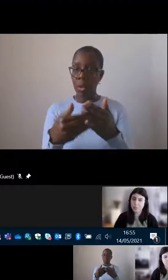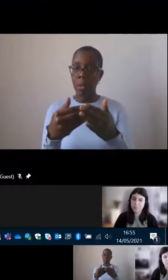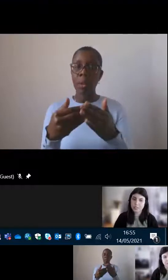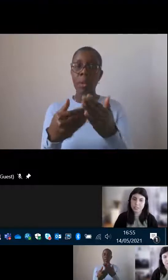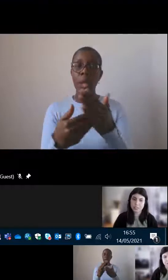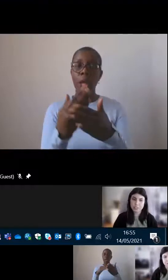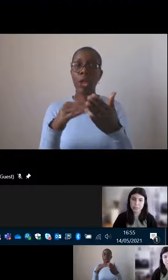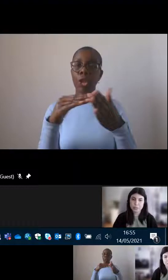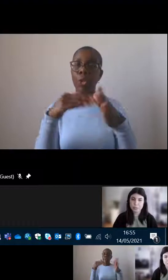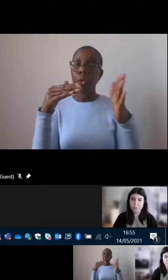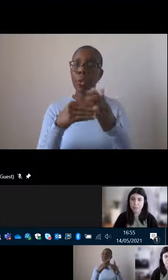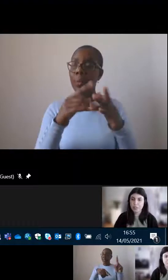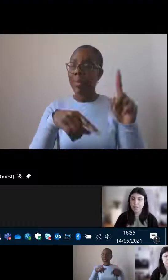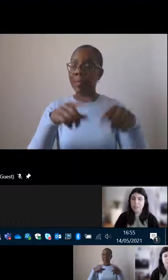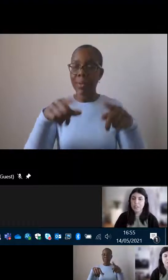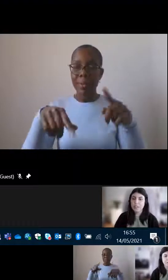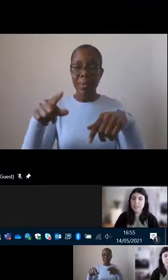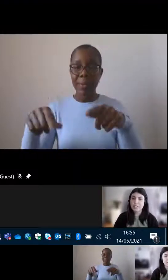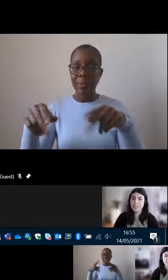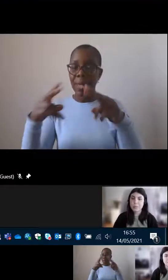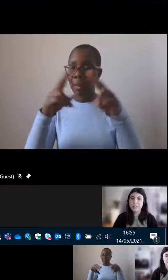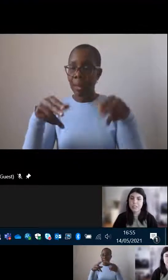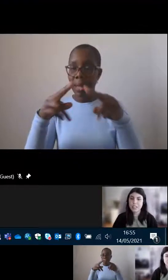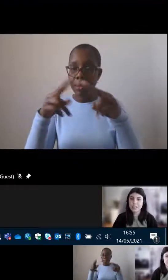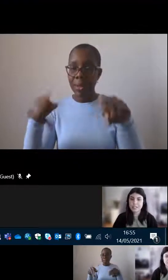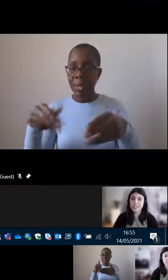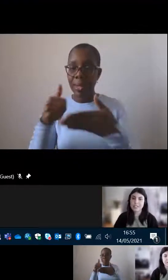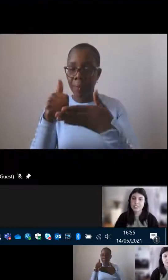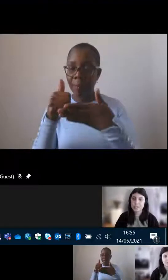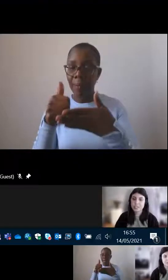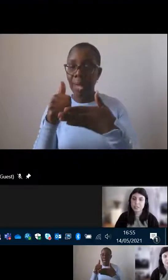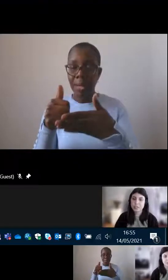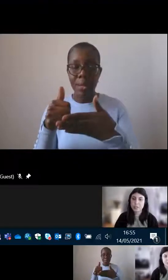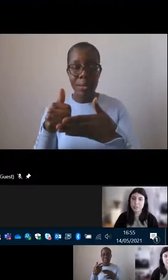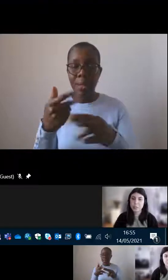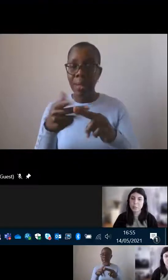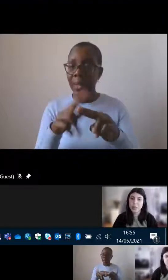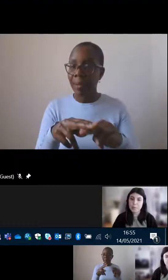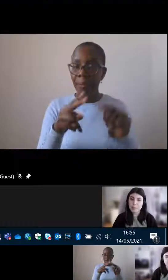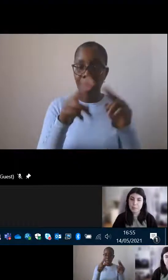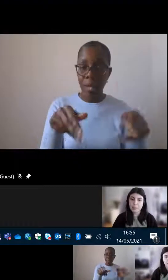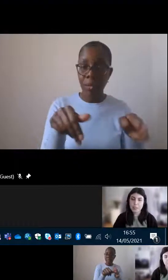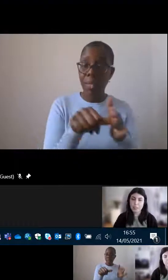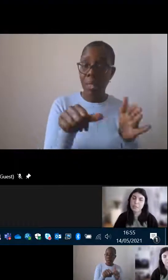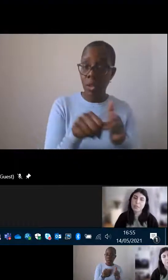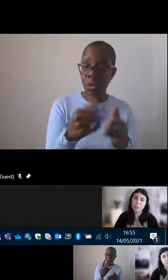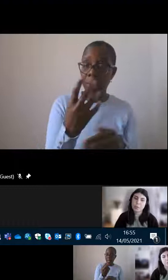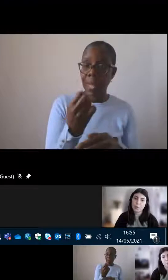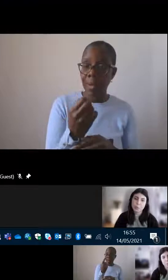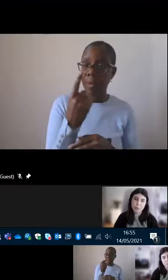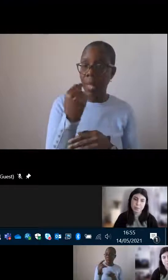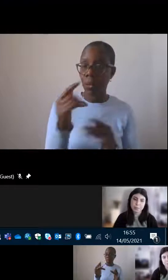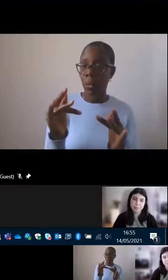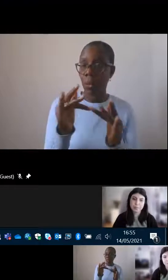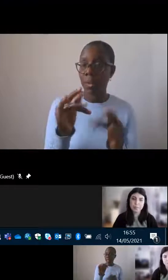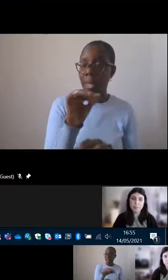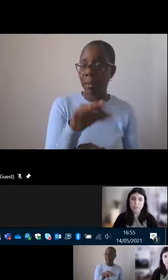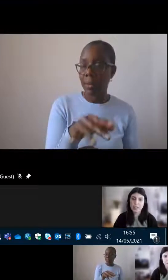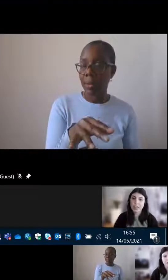housing and homelessness issues. They have a team of advisors and solicitors who may be able to help you with your